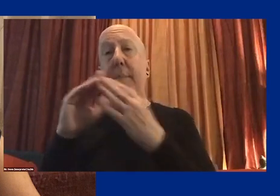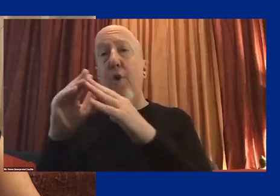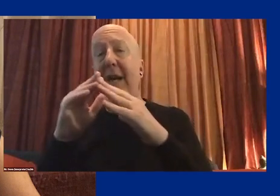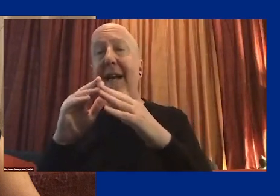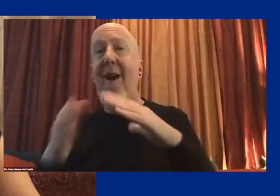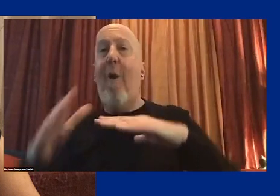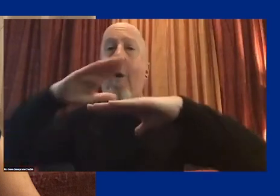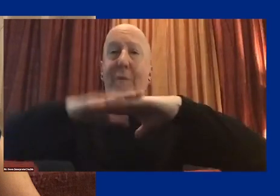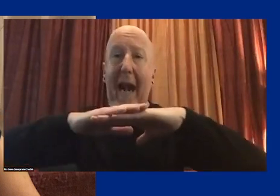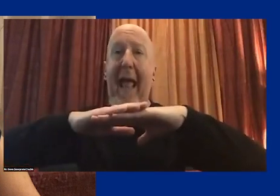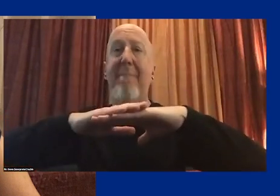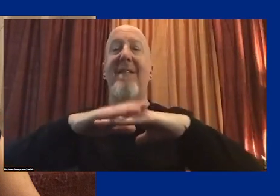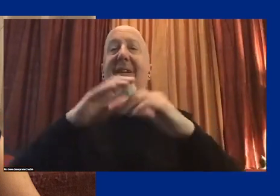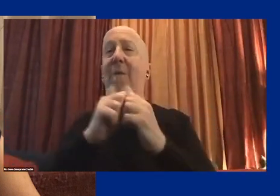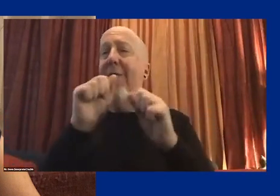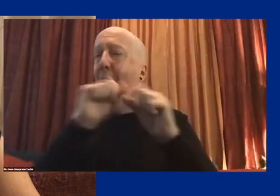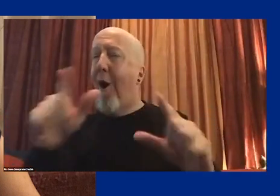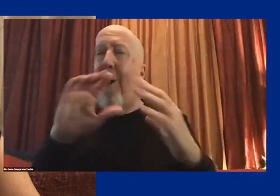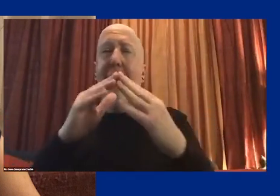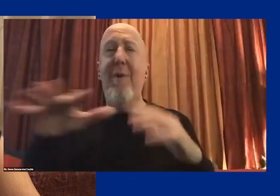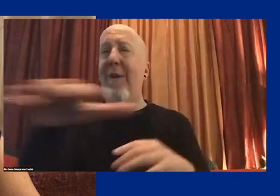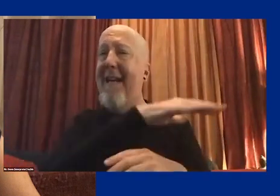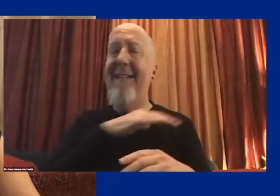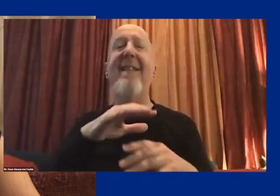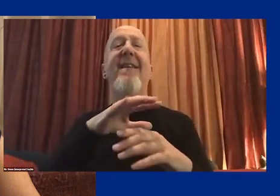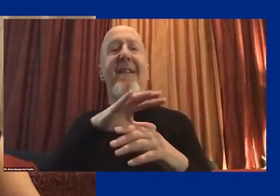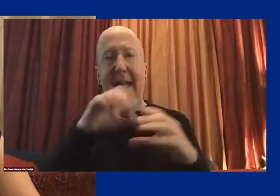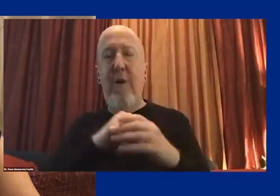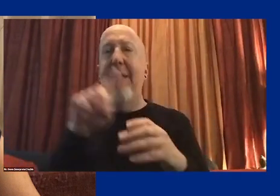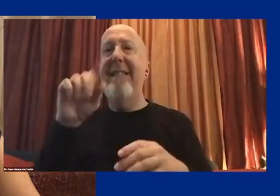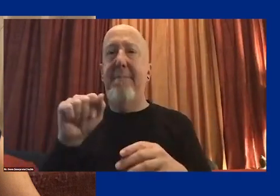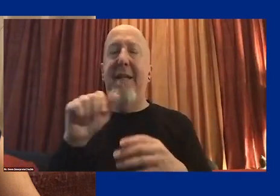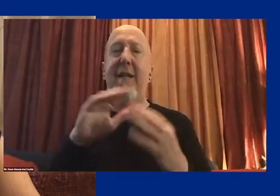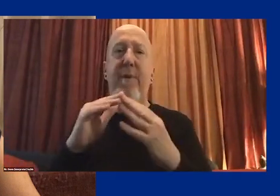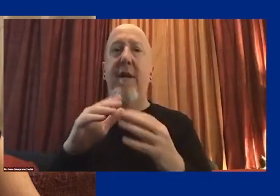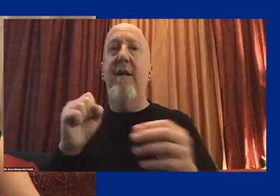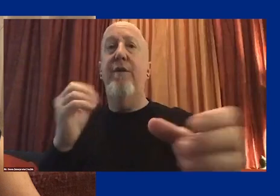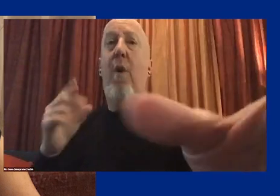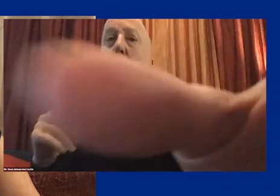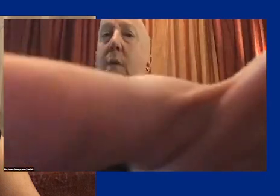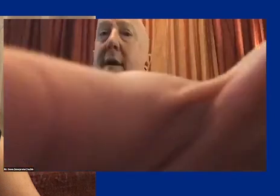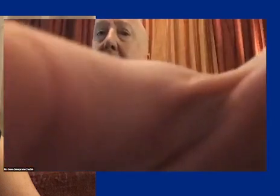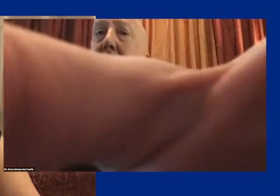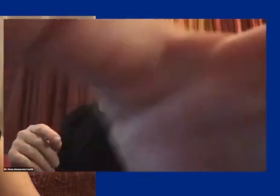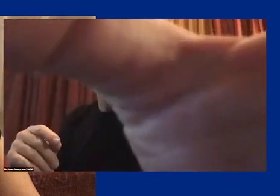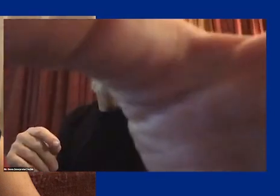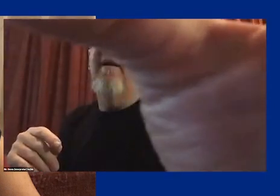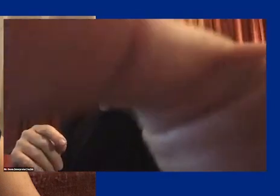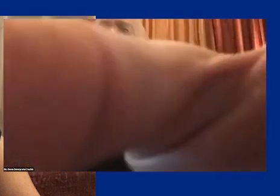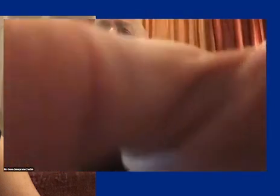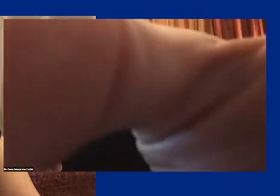intersects with all communities, including disability community. So there are people who are disabled and